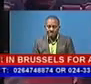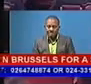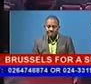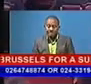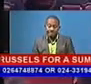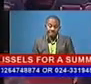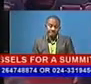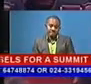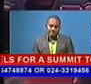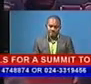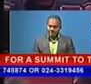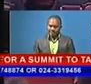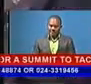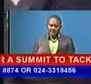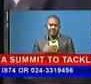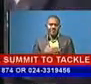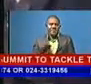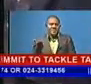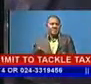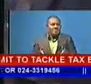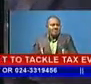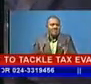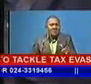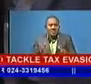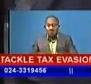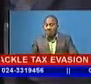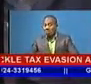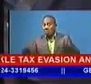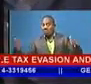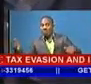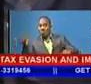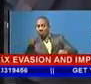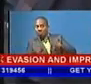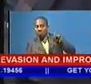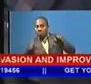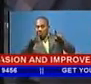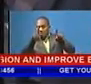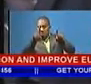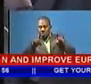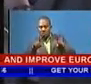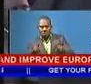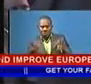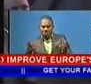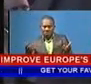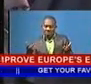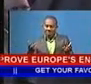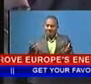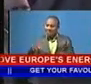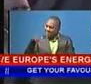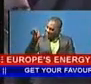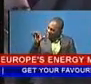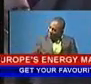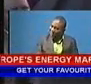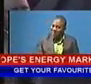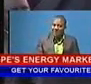If your lordships were to allow such a reopening of this matter again with respect, that